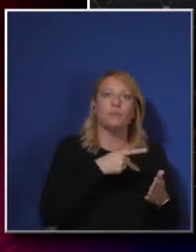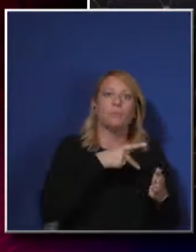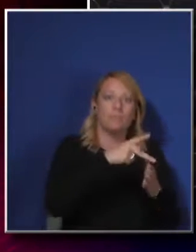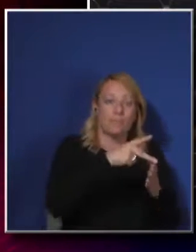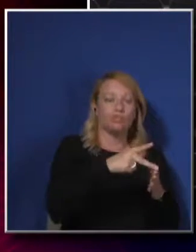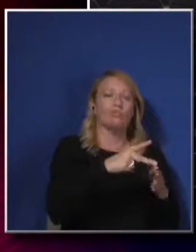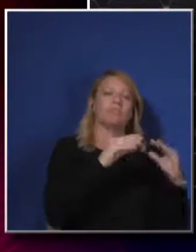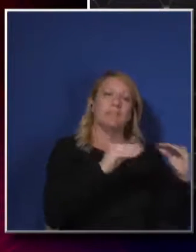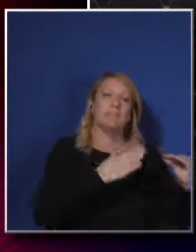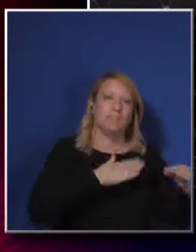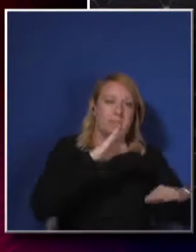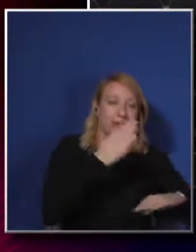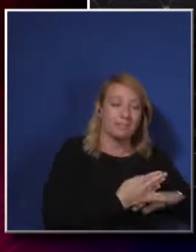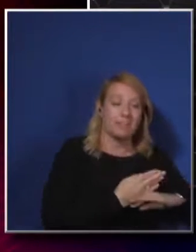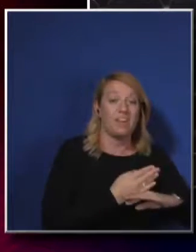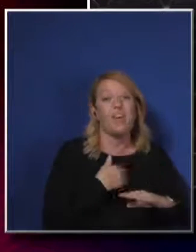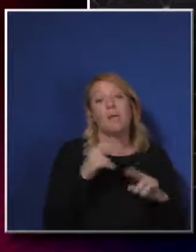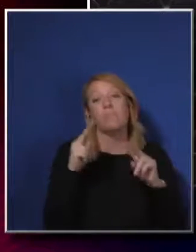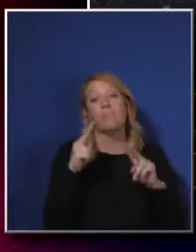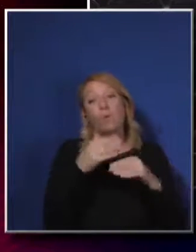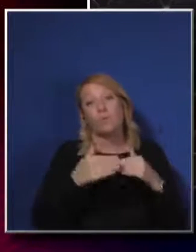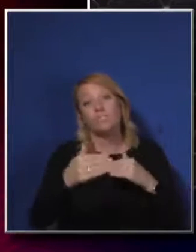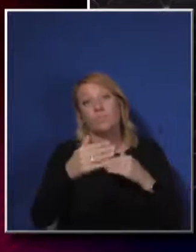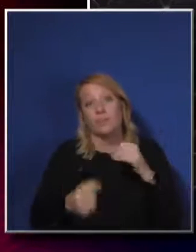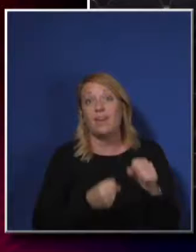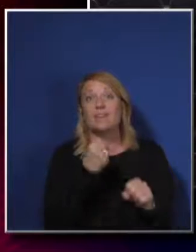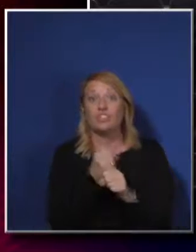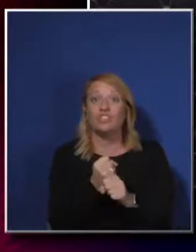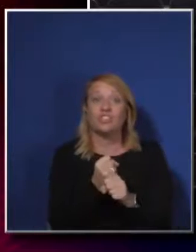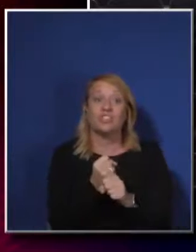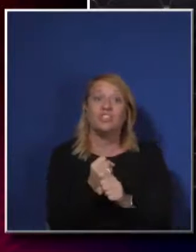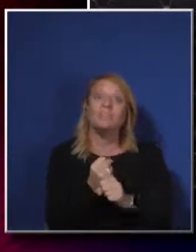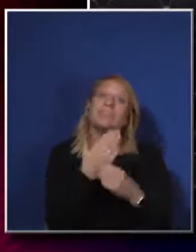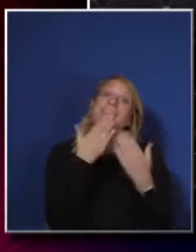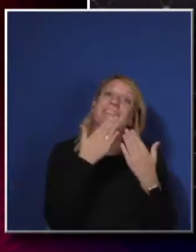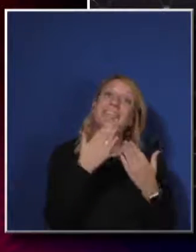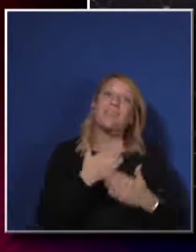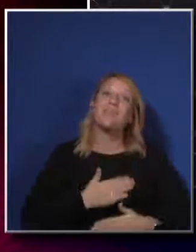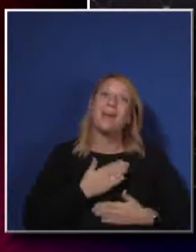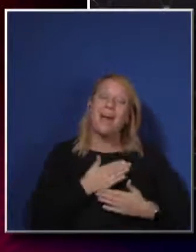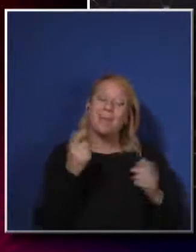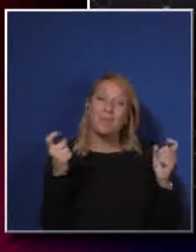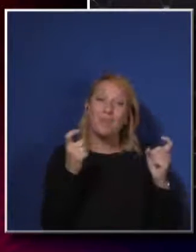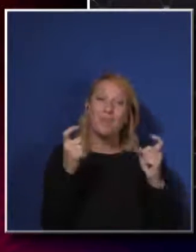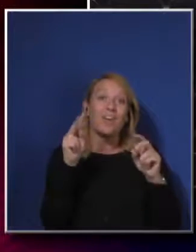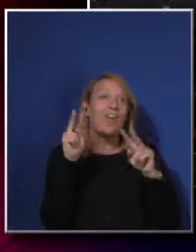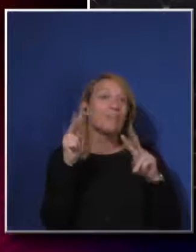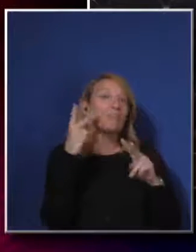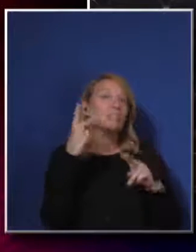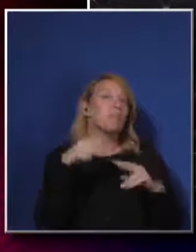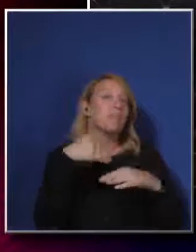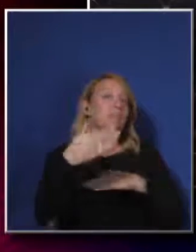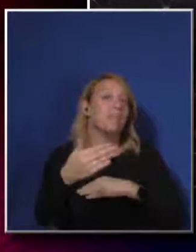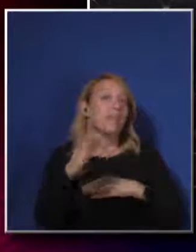look forward to where the coming year takes us. Thank you. Happy anniversary. I look forward to seeing you in January.